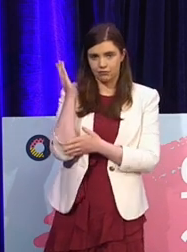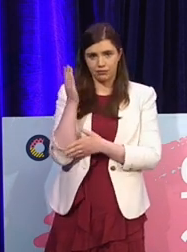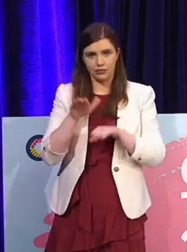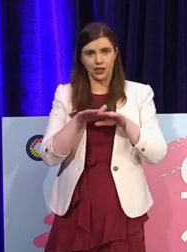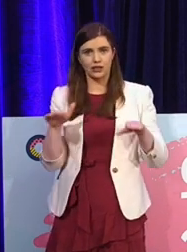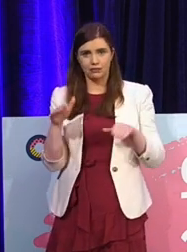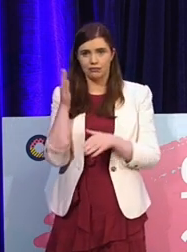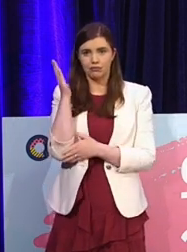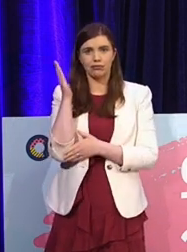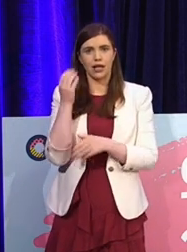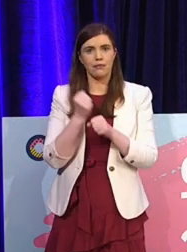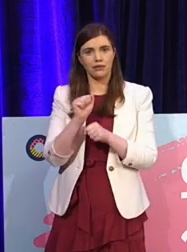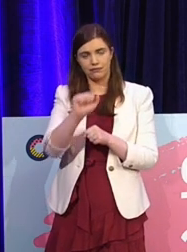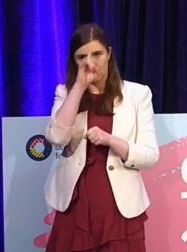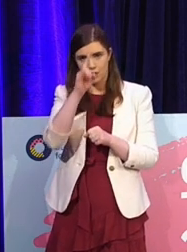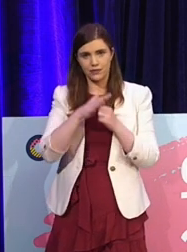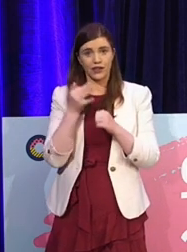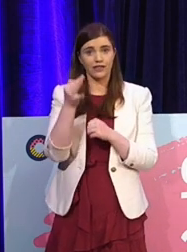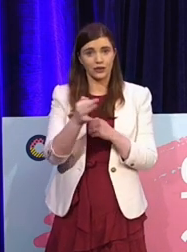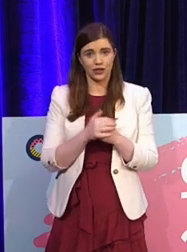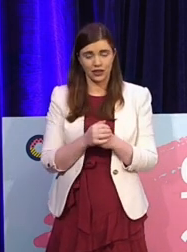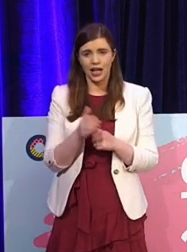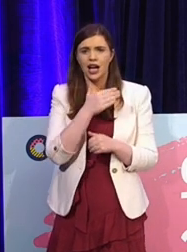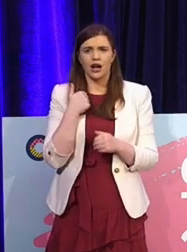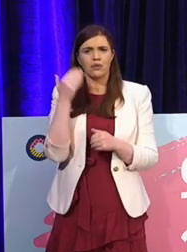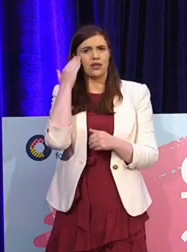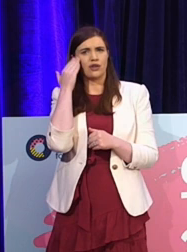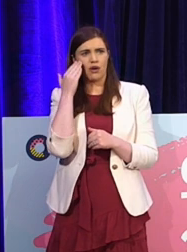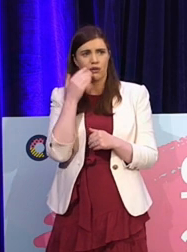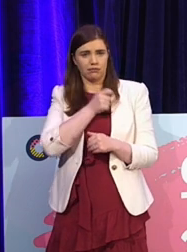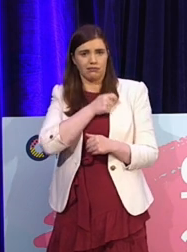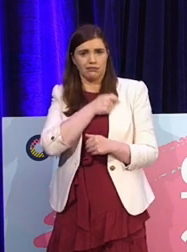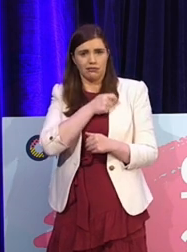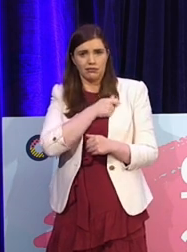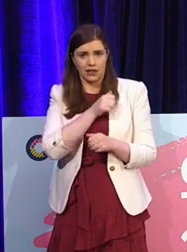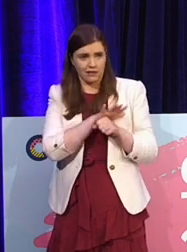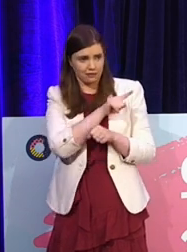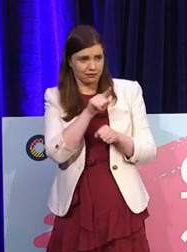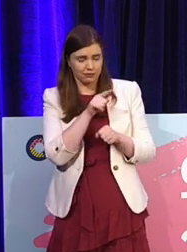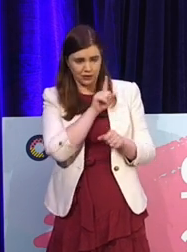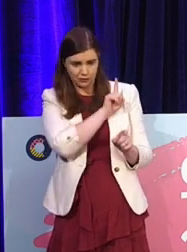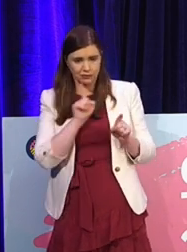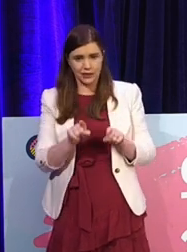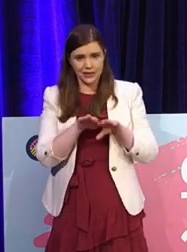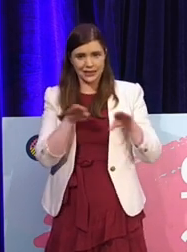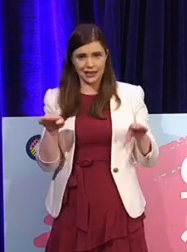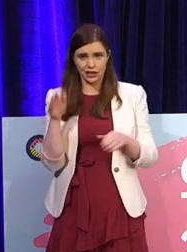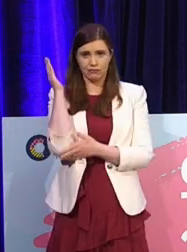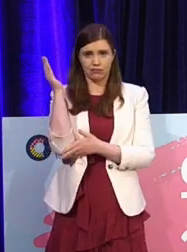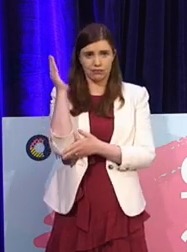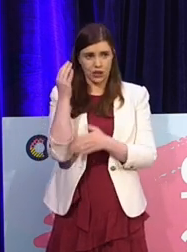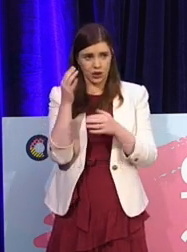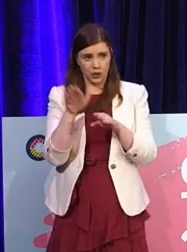theme, My Hopes for the Future. And we are very well aware of how nerve-wracking it can be to come up on stage and deliver a talk in